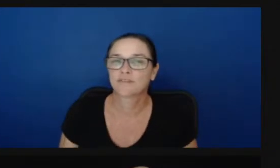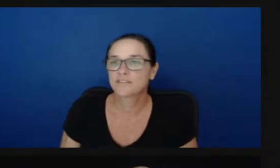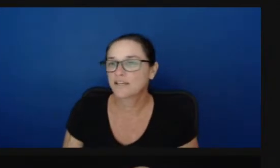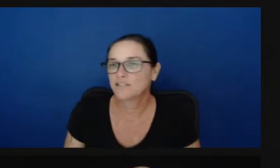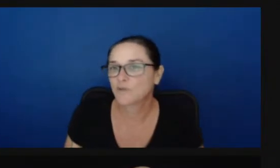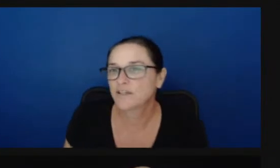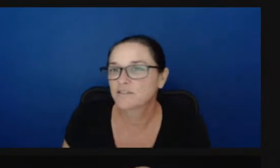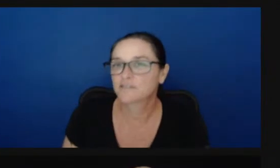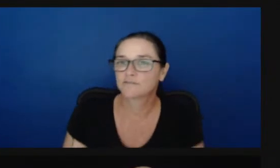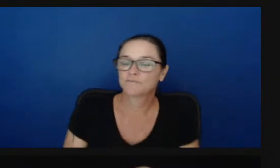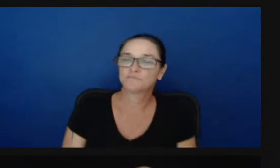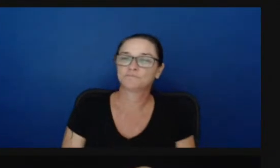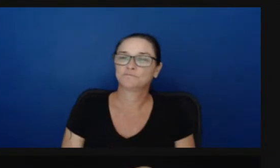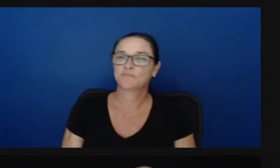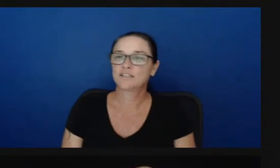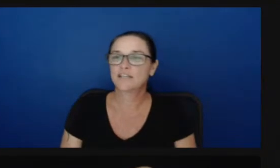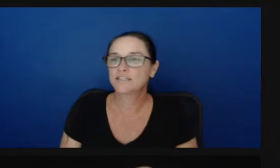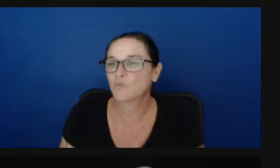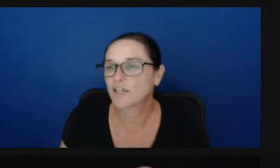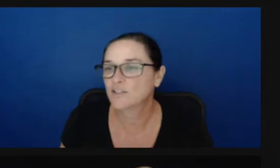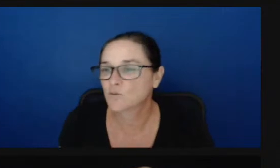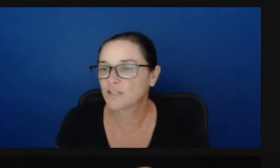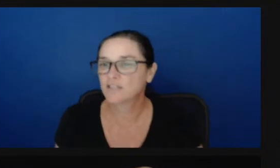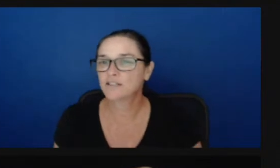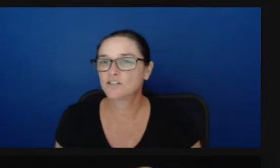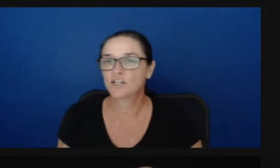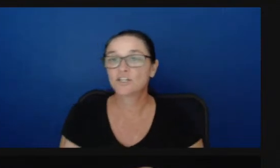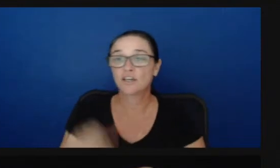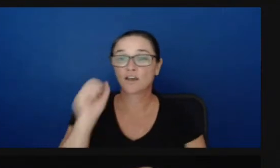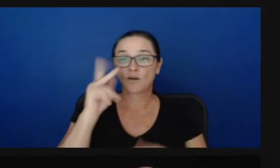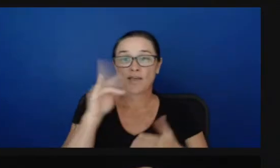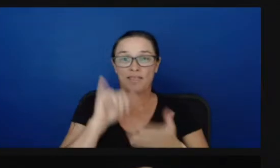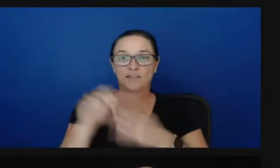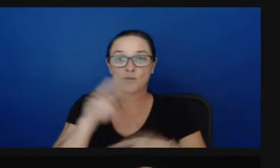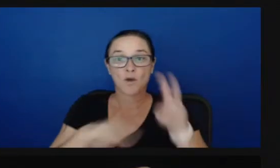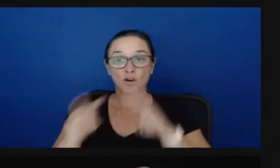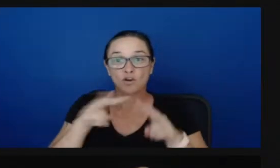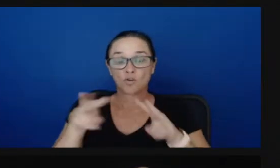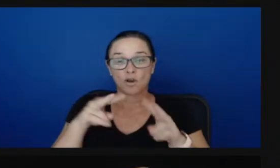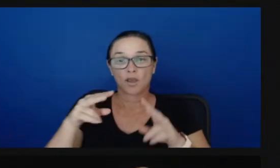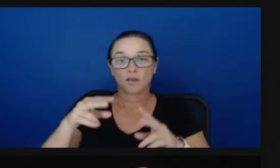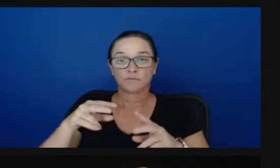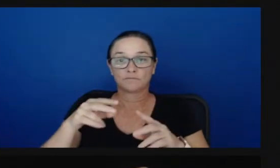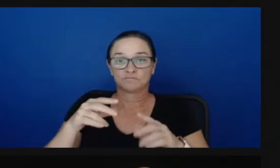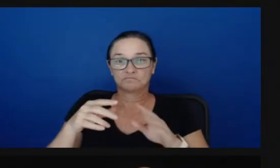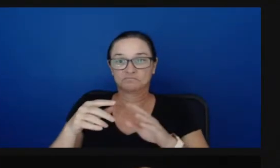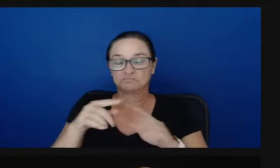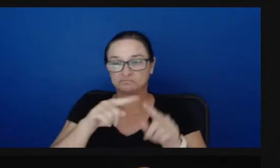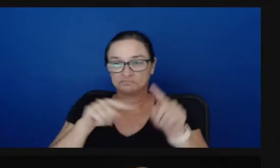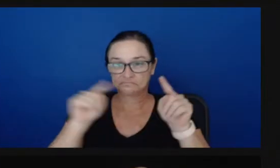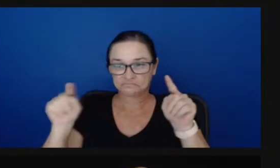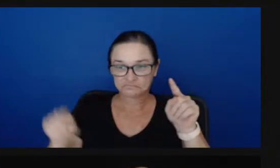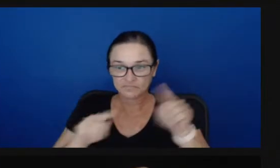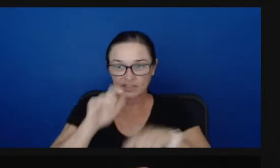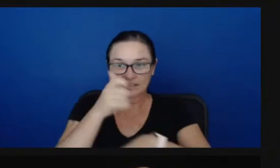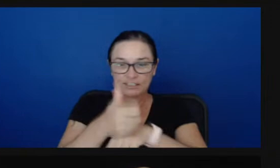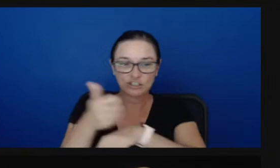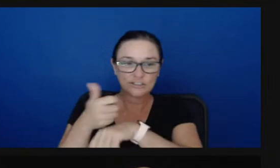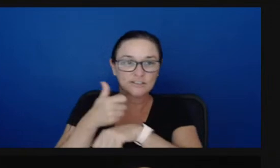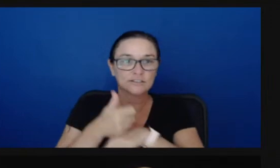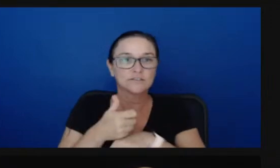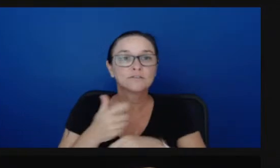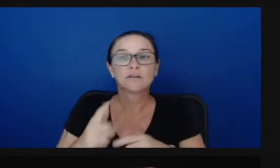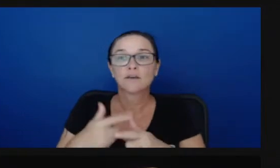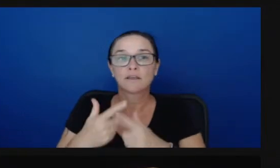Okay, so that's our monitoring signals here on Google Earth. And we will round out with some